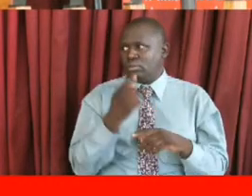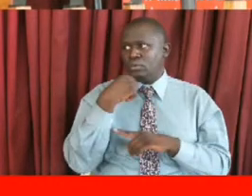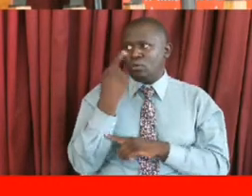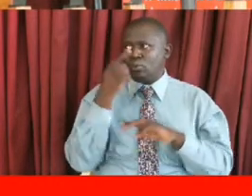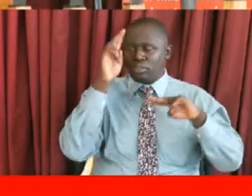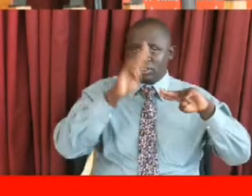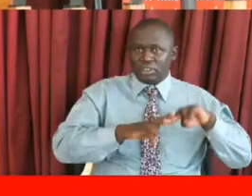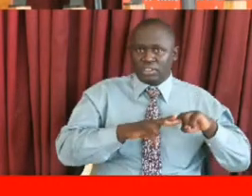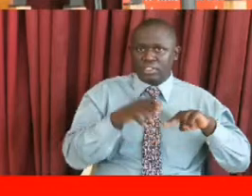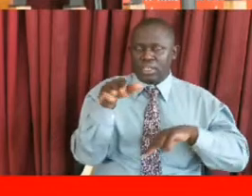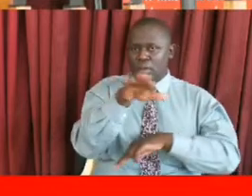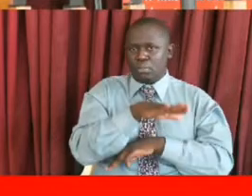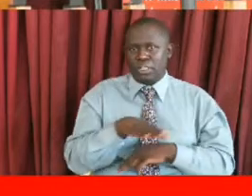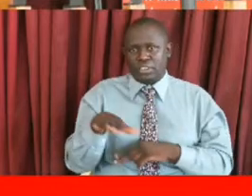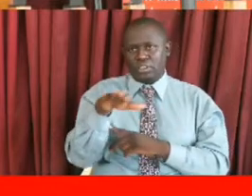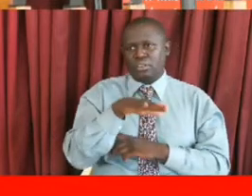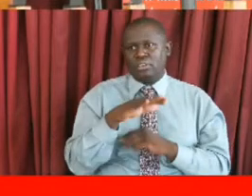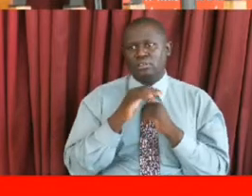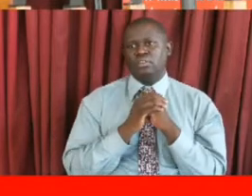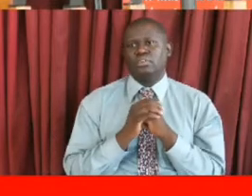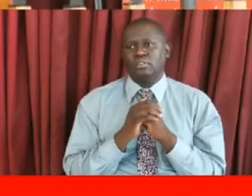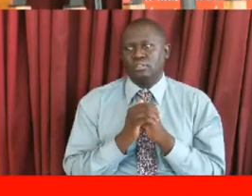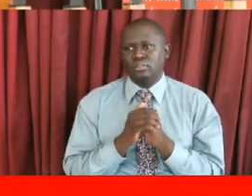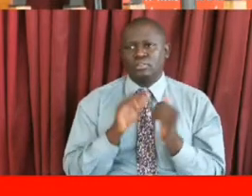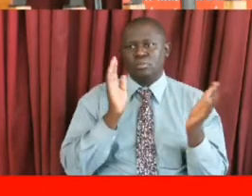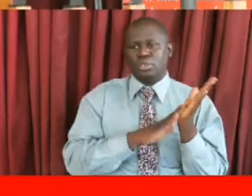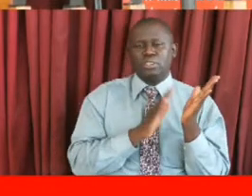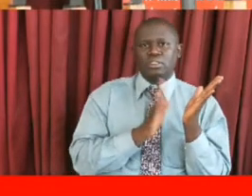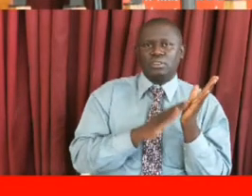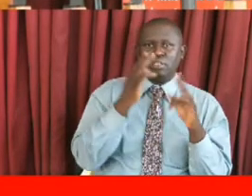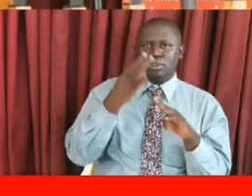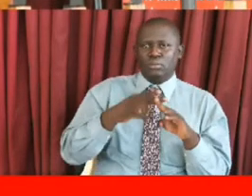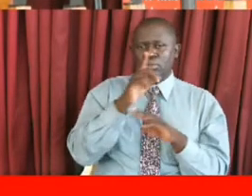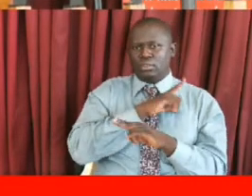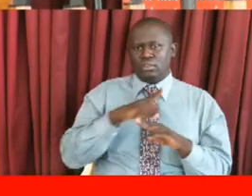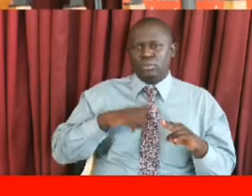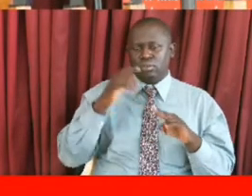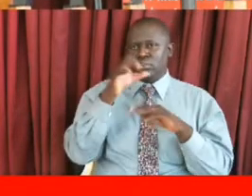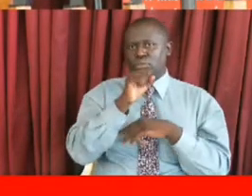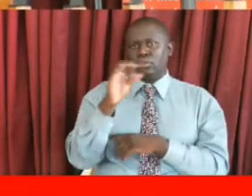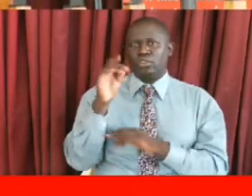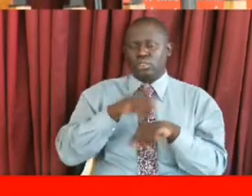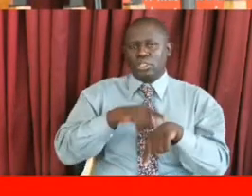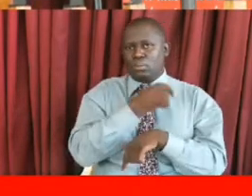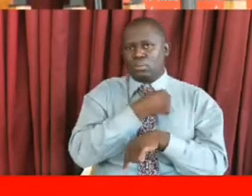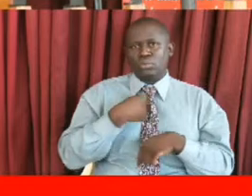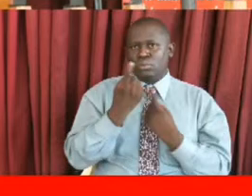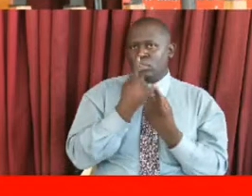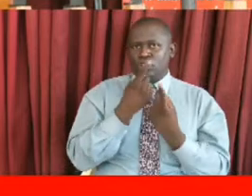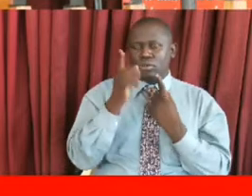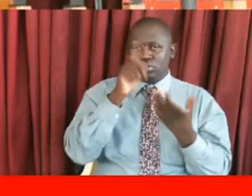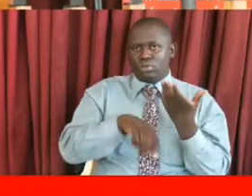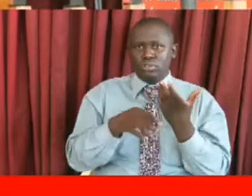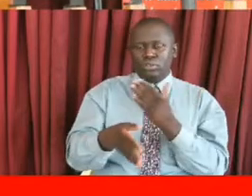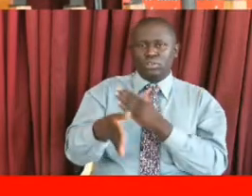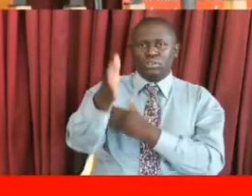a place praise the name of the Lord so when we talk about about divine